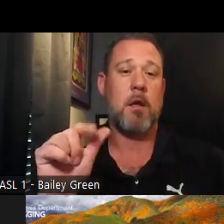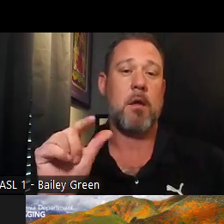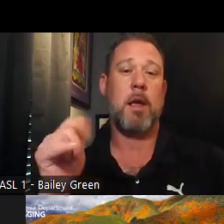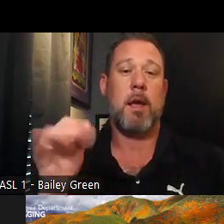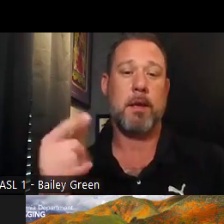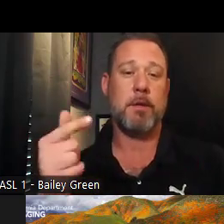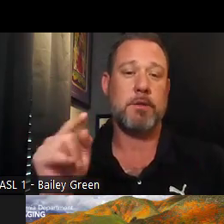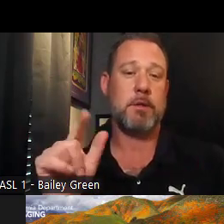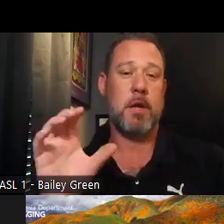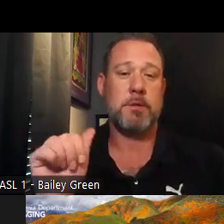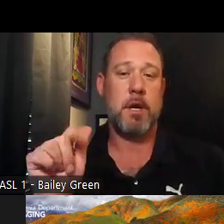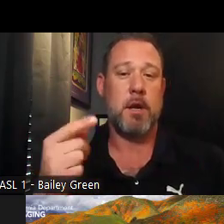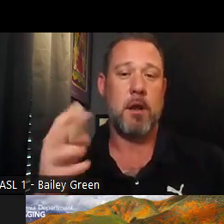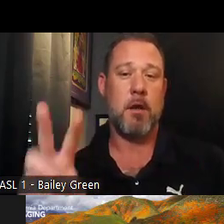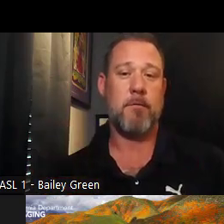at